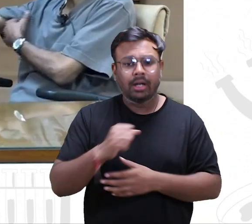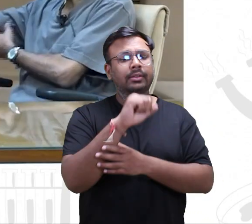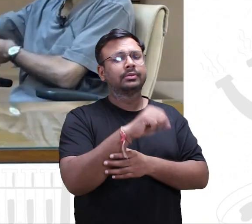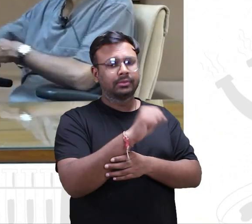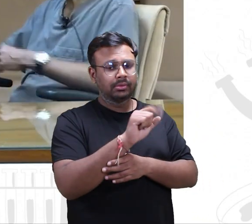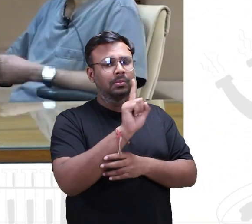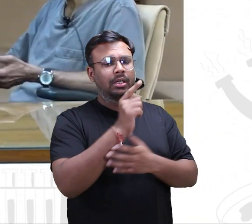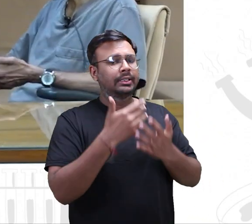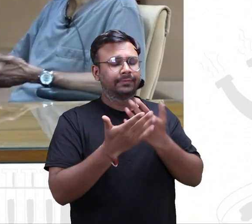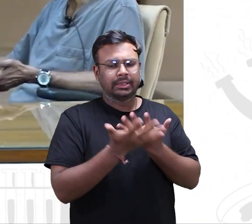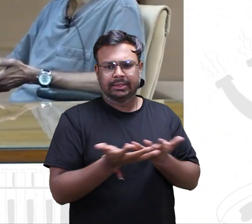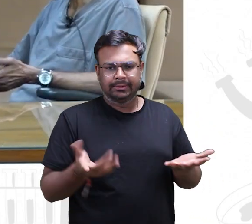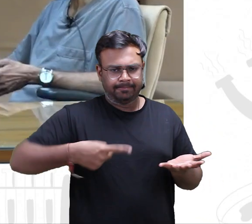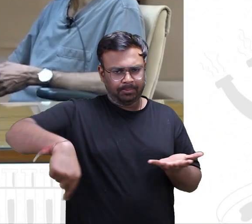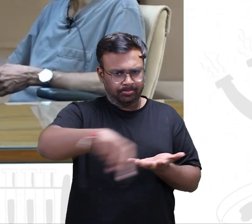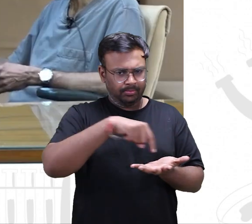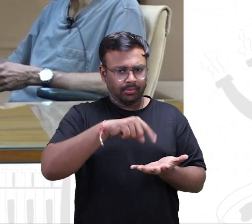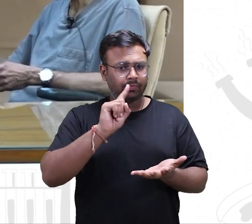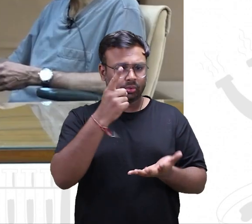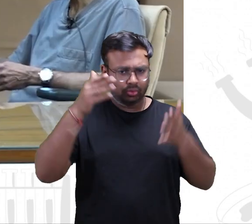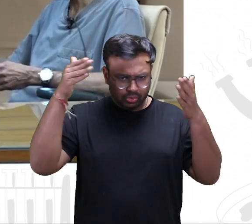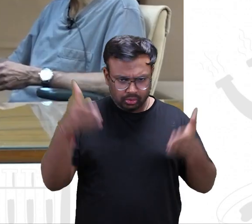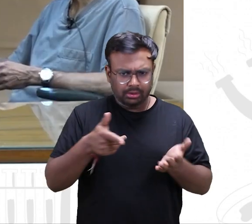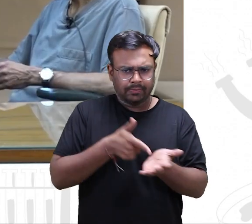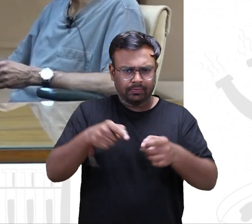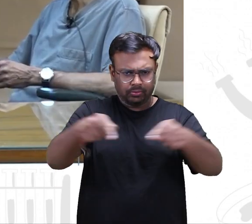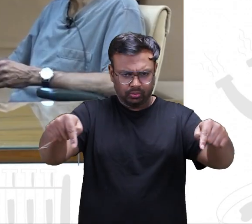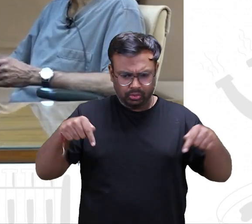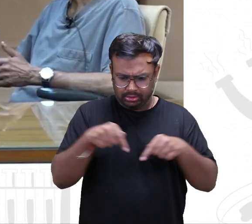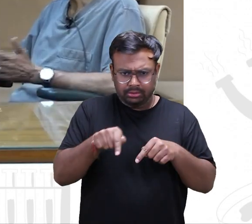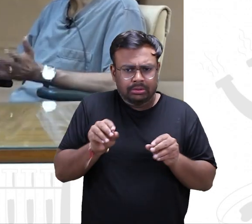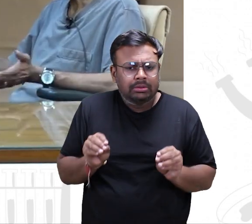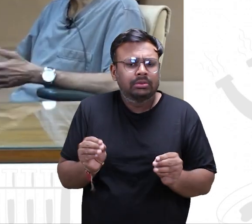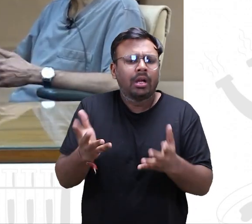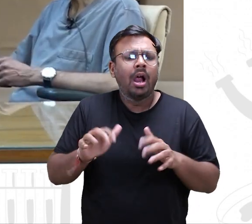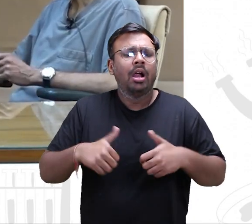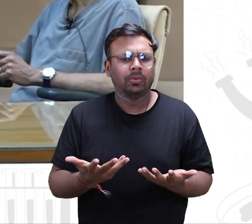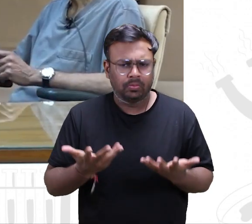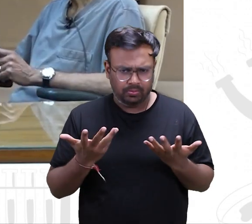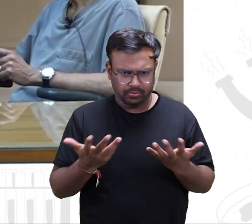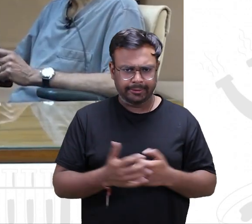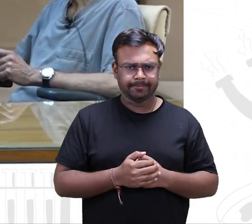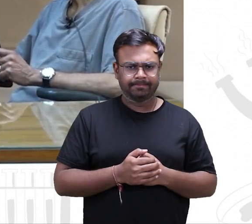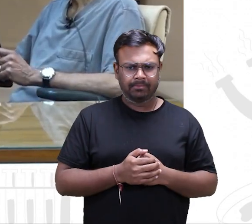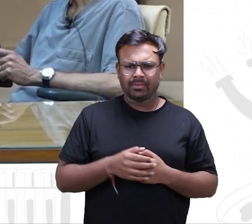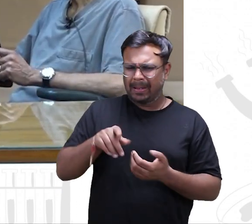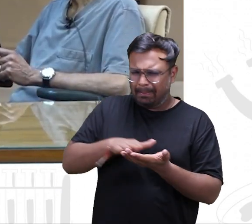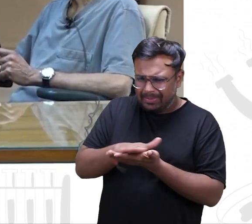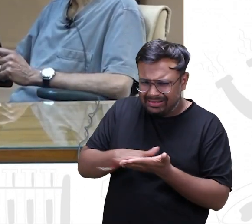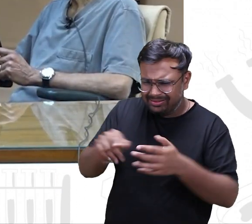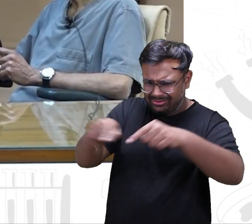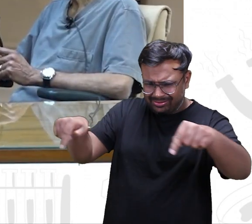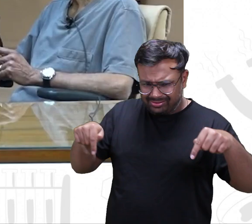that. Yeah, so, and with any of these things we have to do field trials first. That we are just starting. So. Okay. So